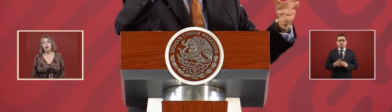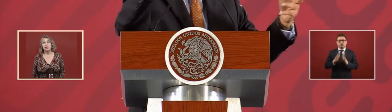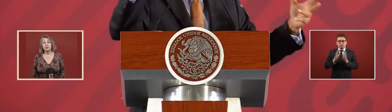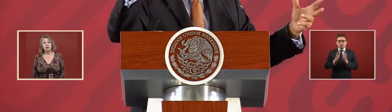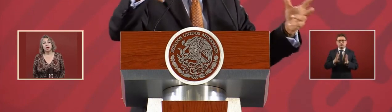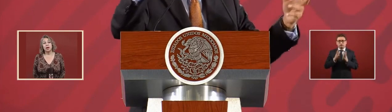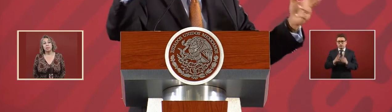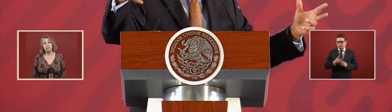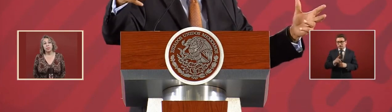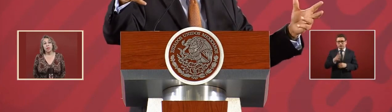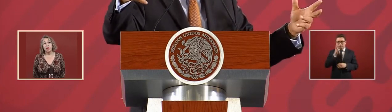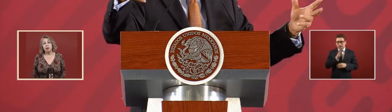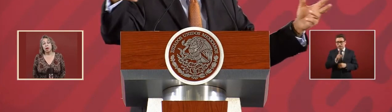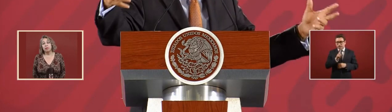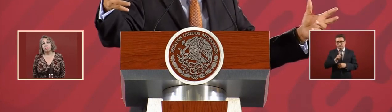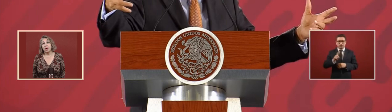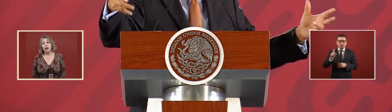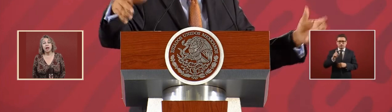we're around